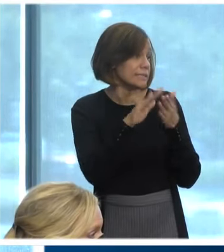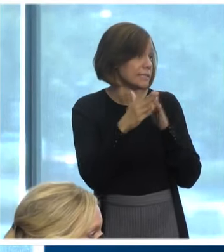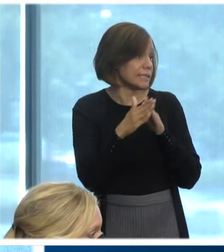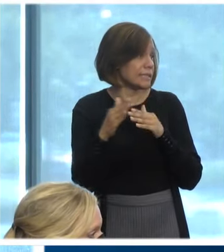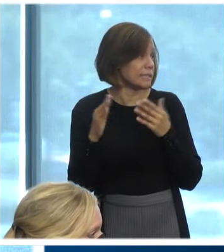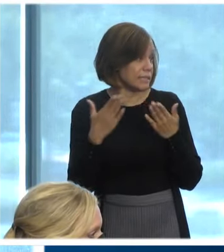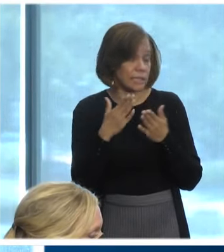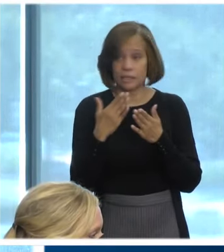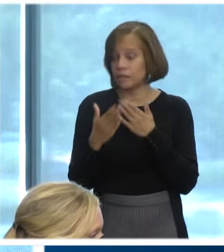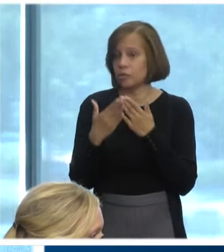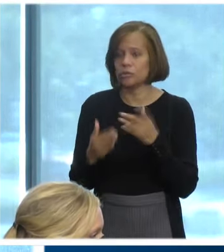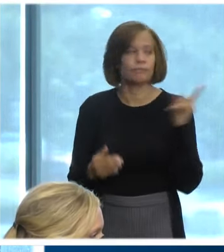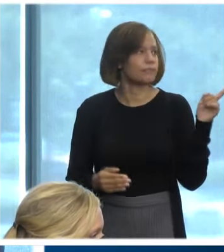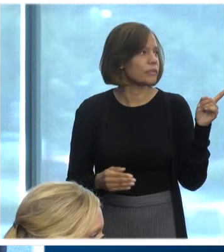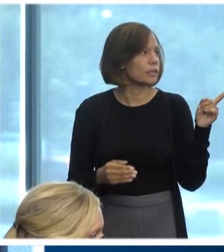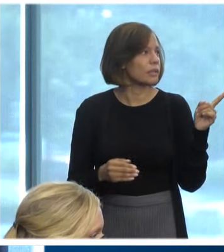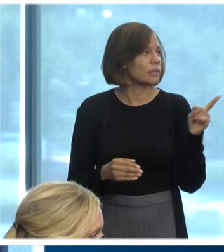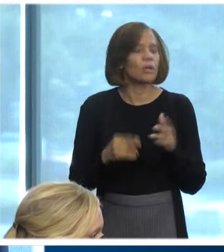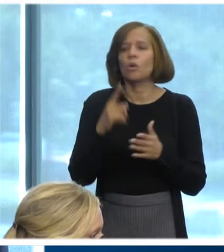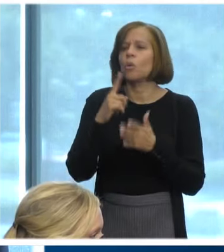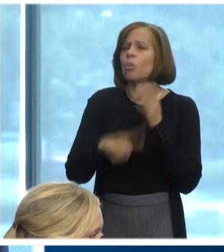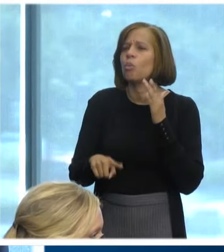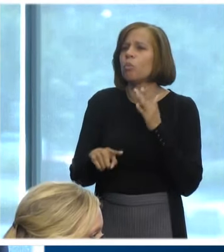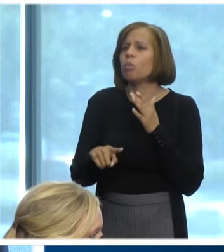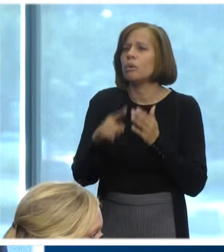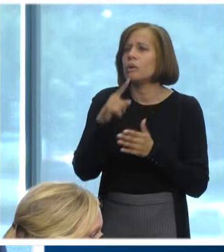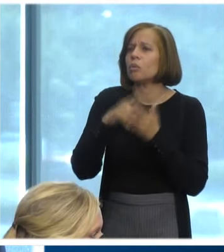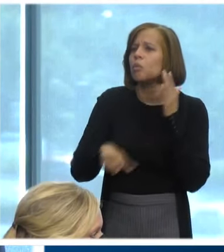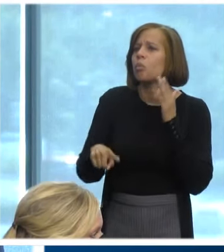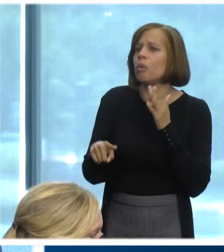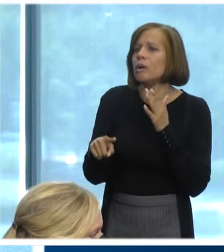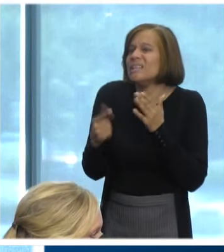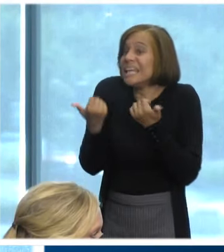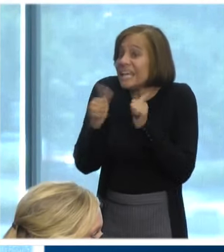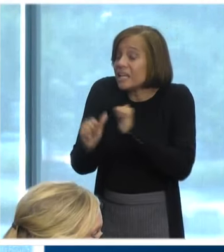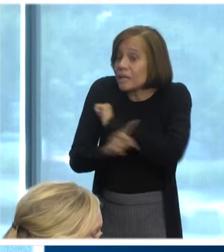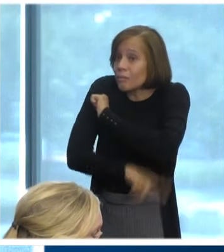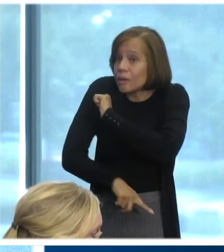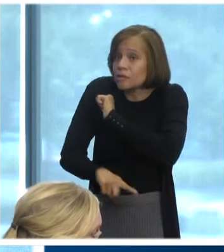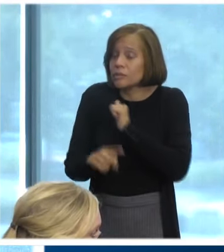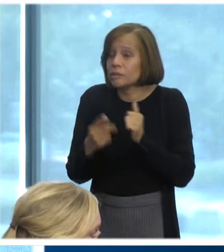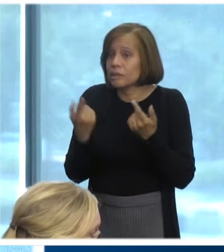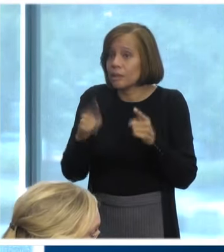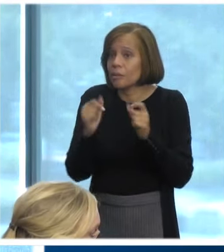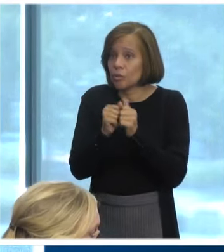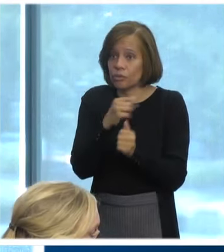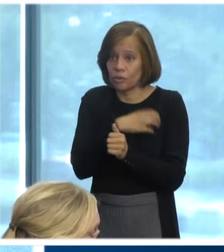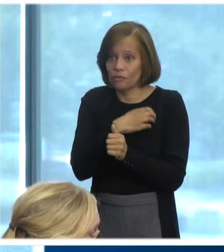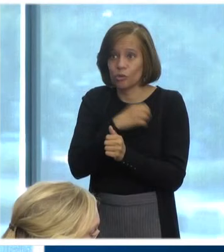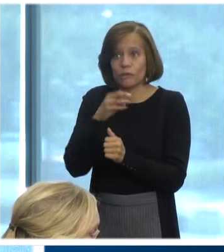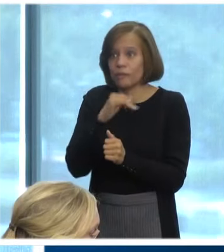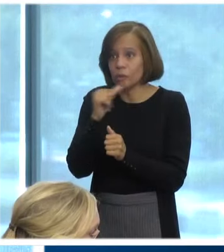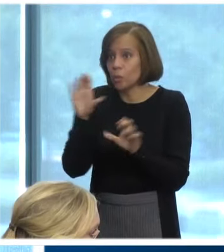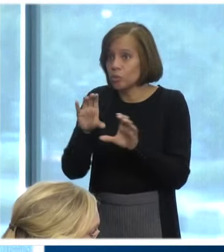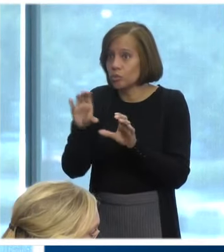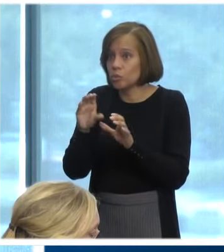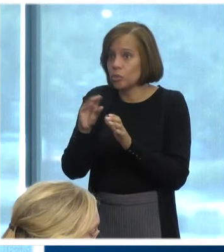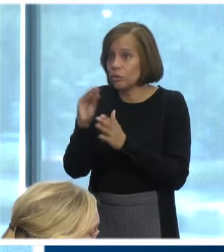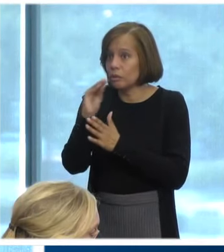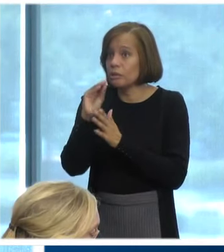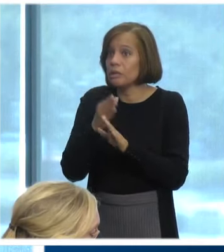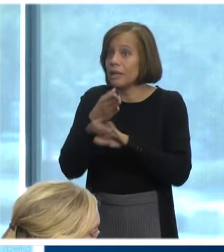What discipline will officers face for failing to file the after-action reports? Probably a better question for the director.